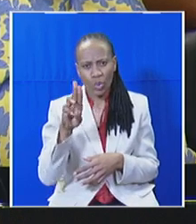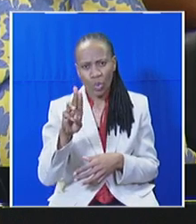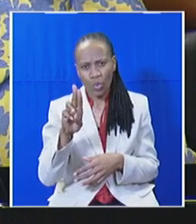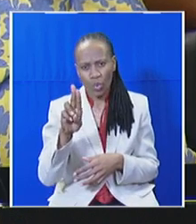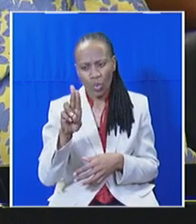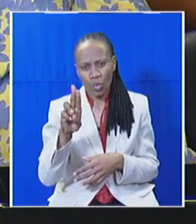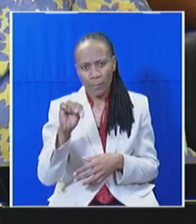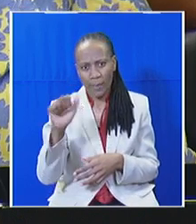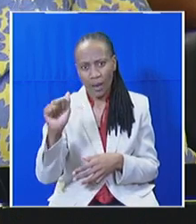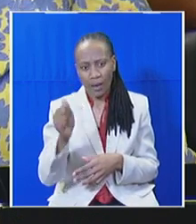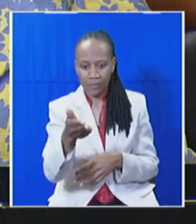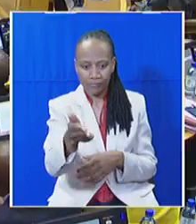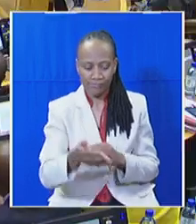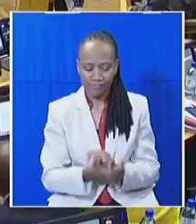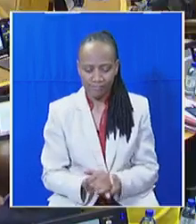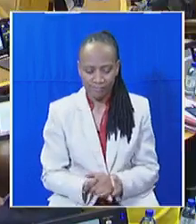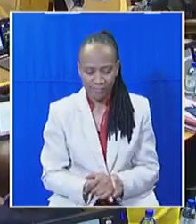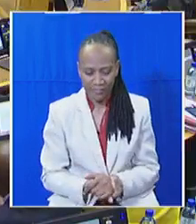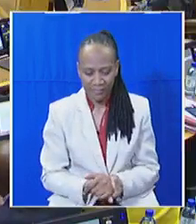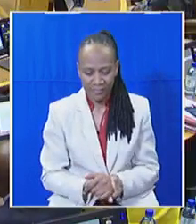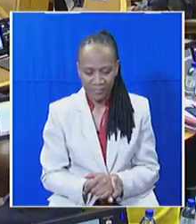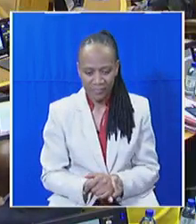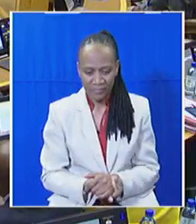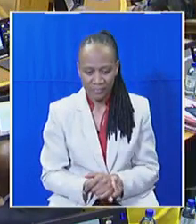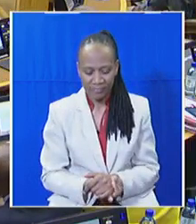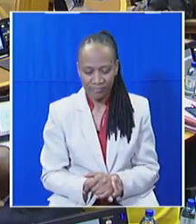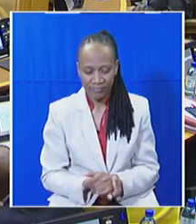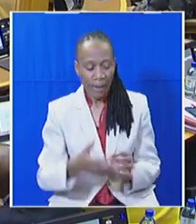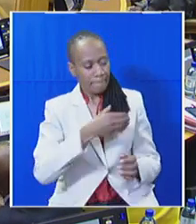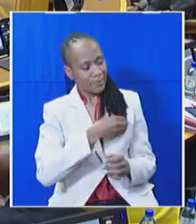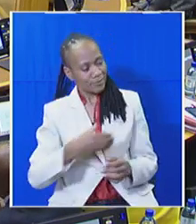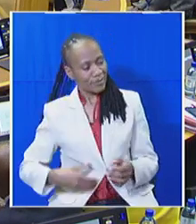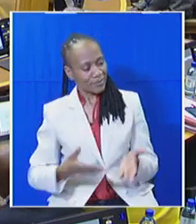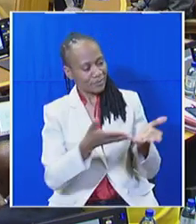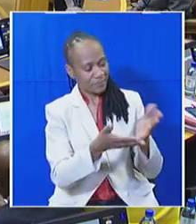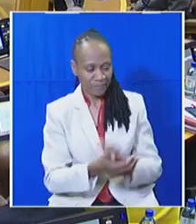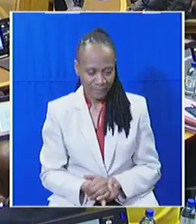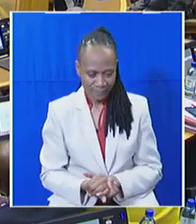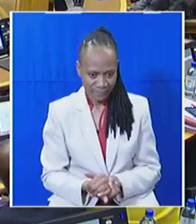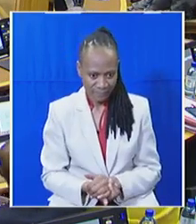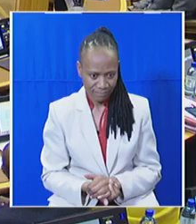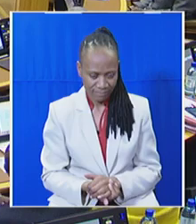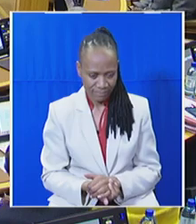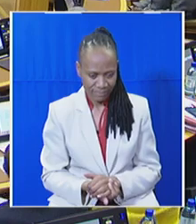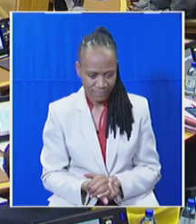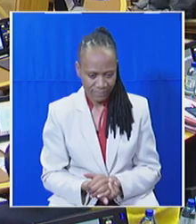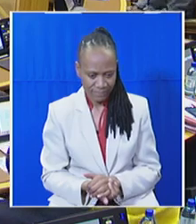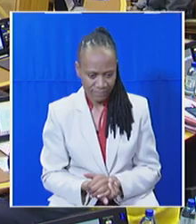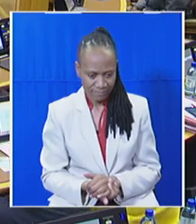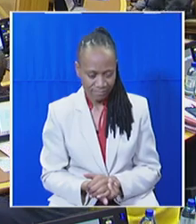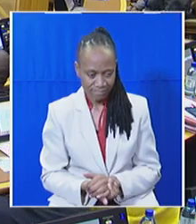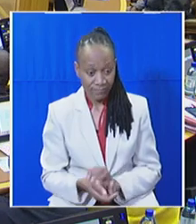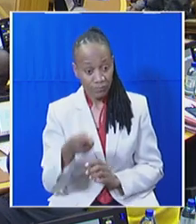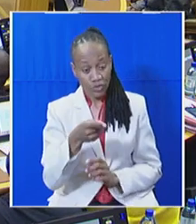Honorable President, now that you will be meeting with